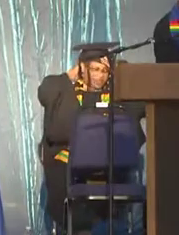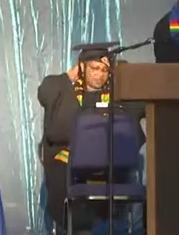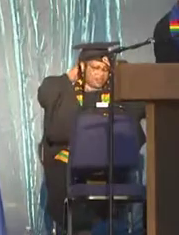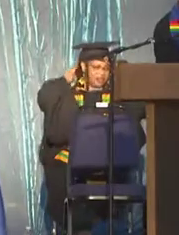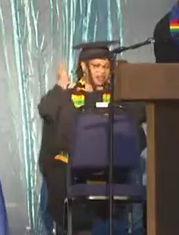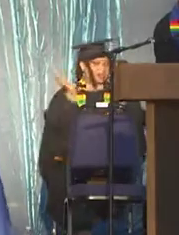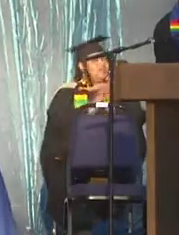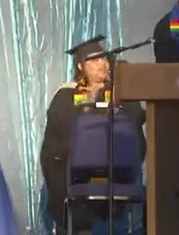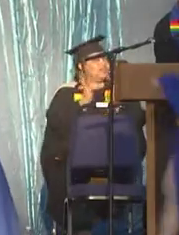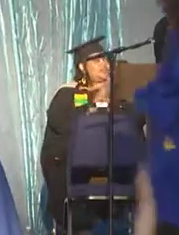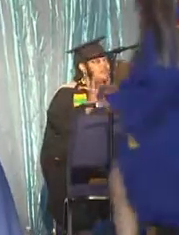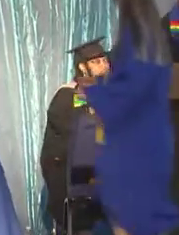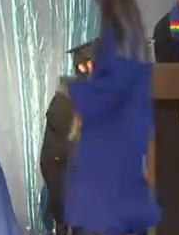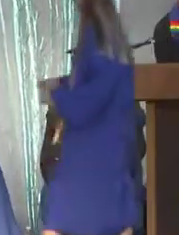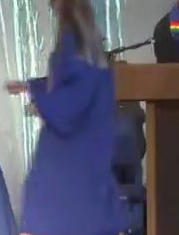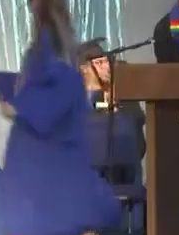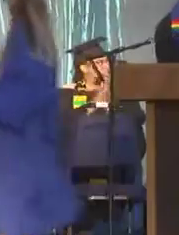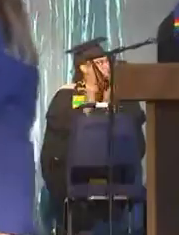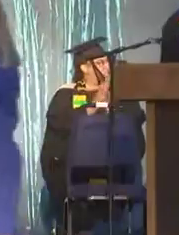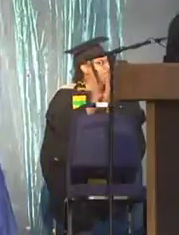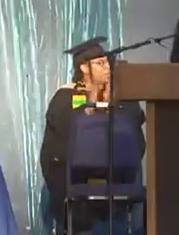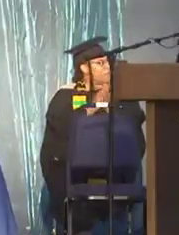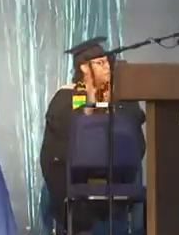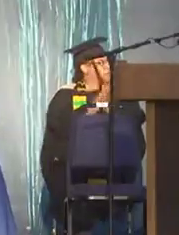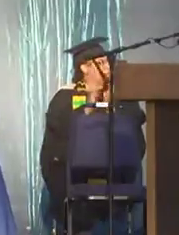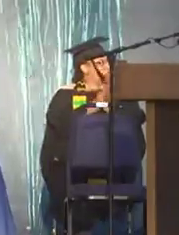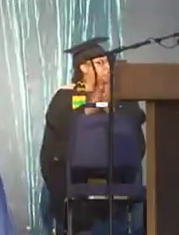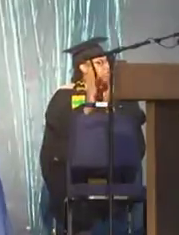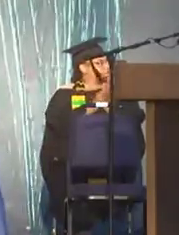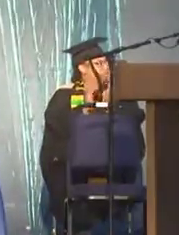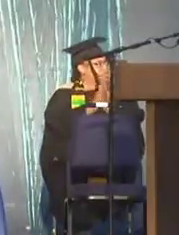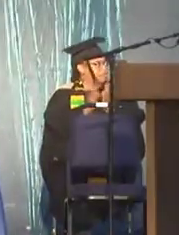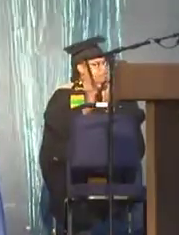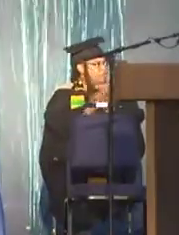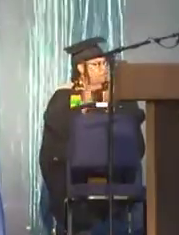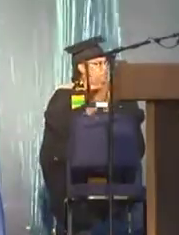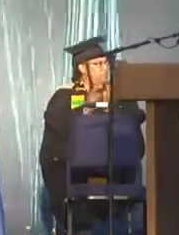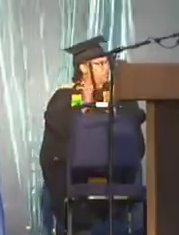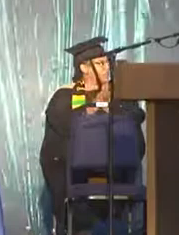Samantha Coyle, with high honors.